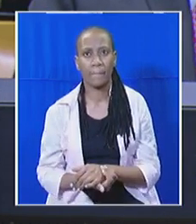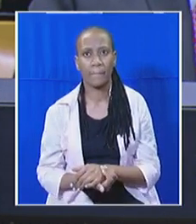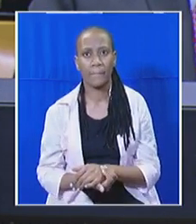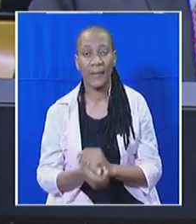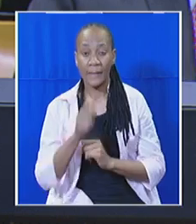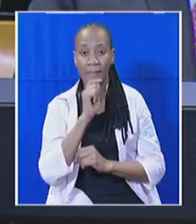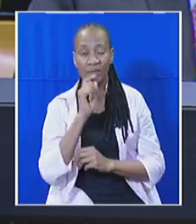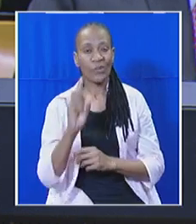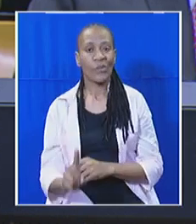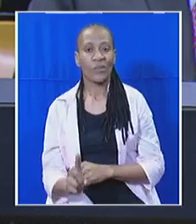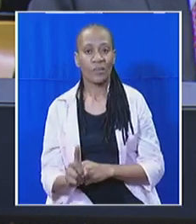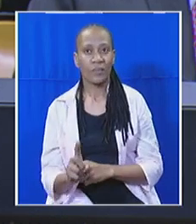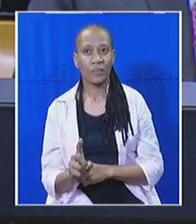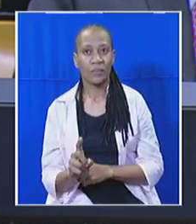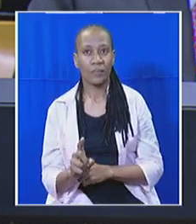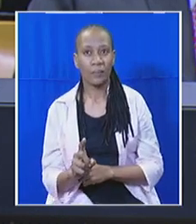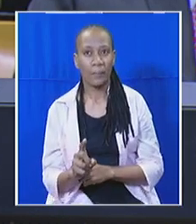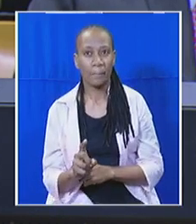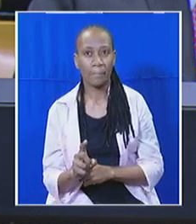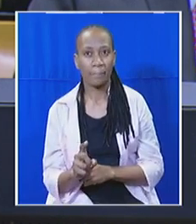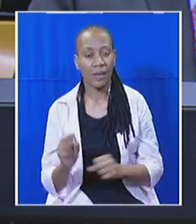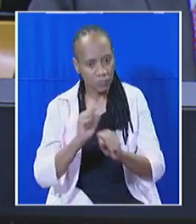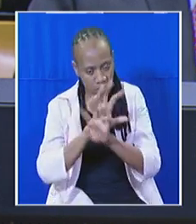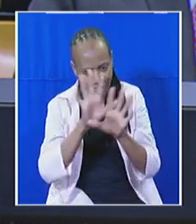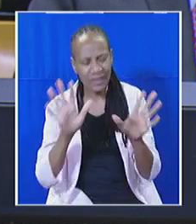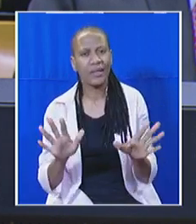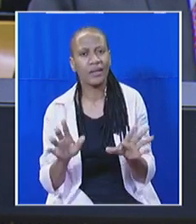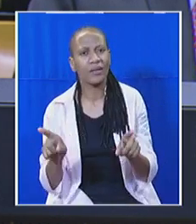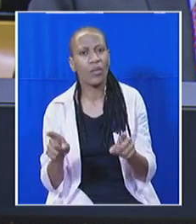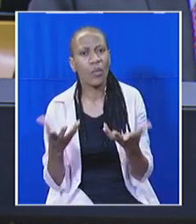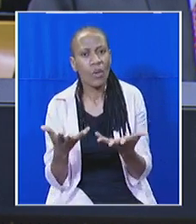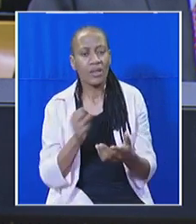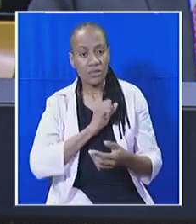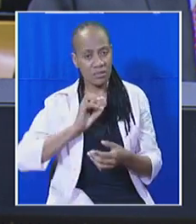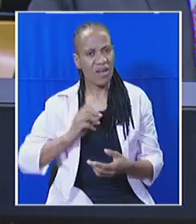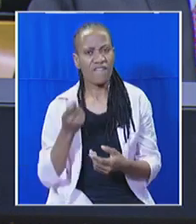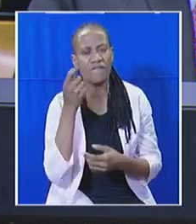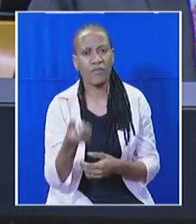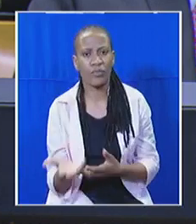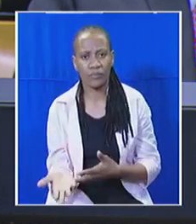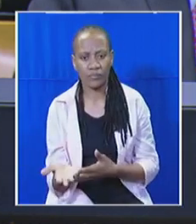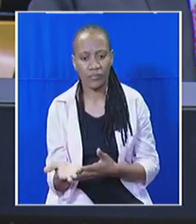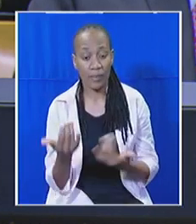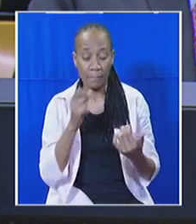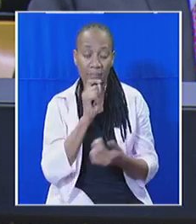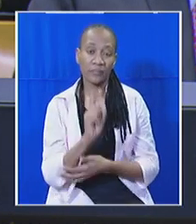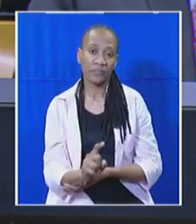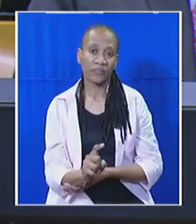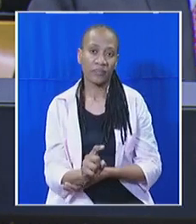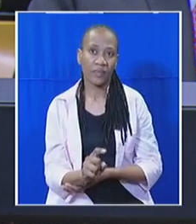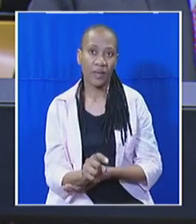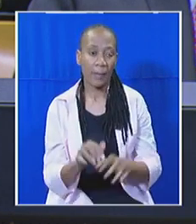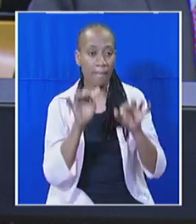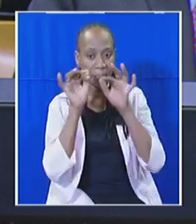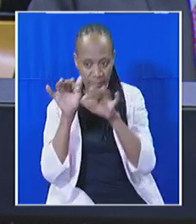gross inequality is very glaring with human resources. Back home, this inequality is glaring between the public